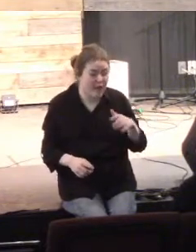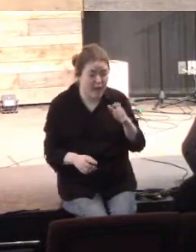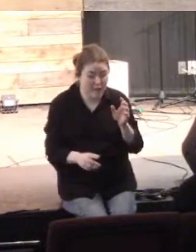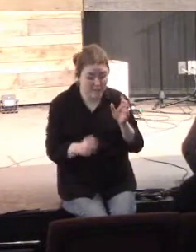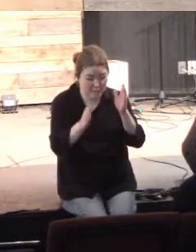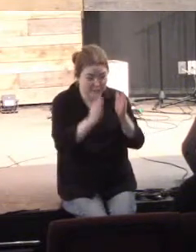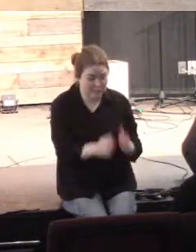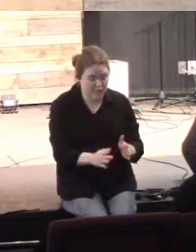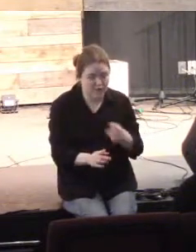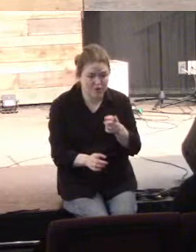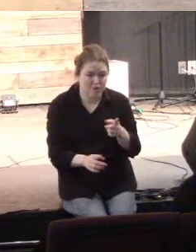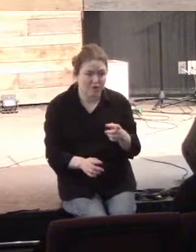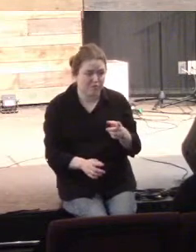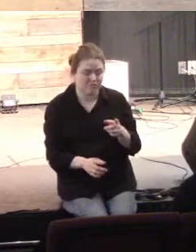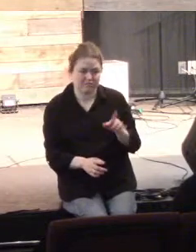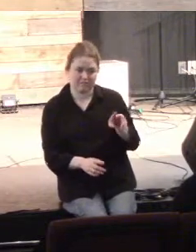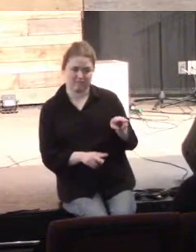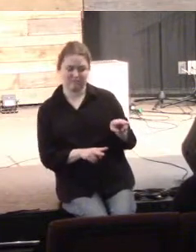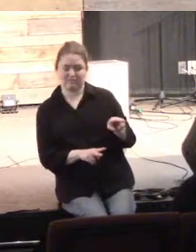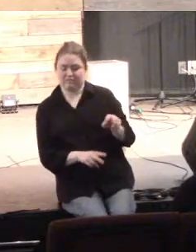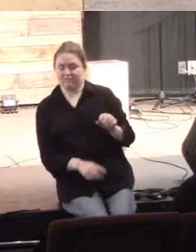most repulsive.